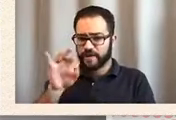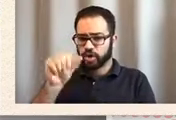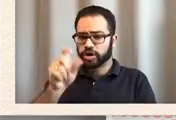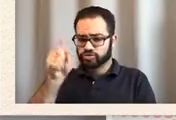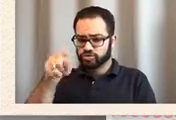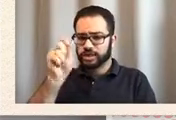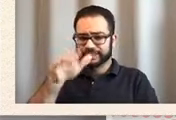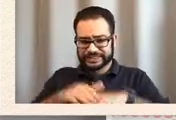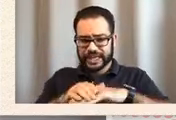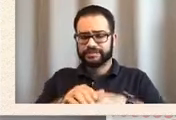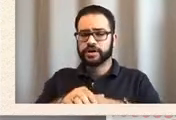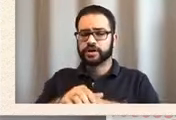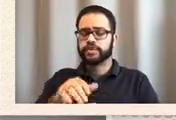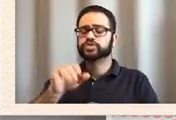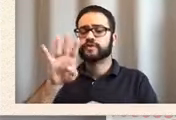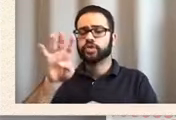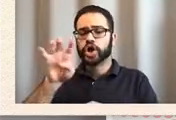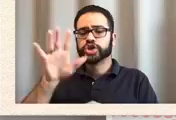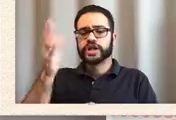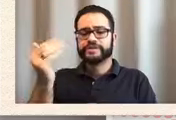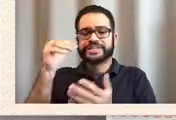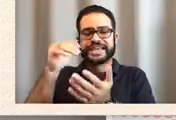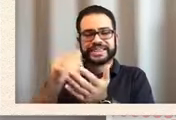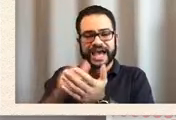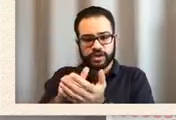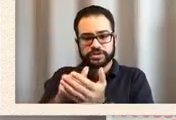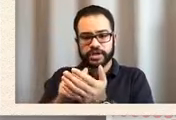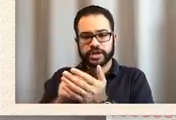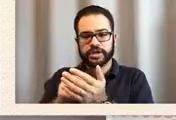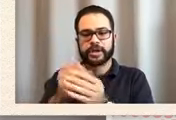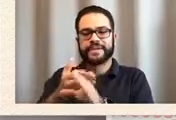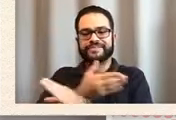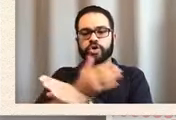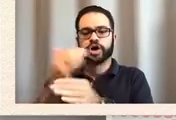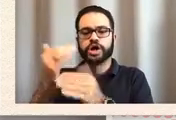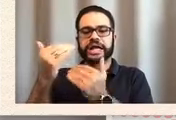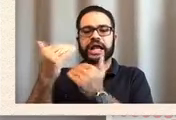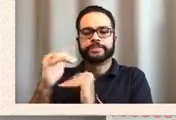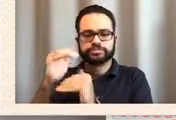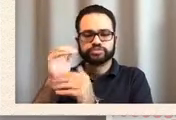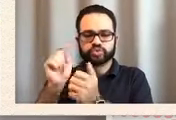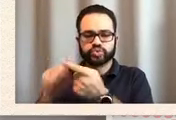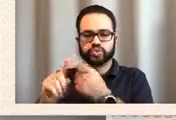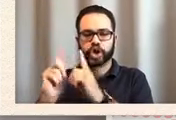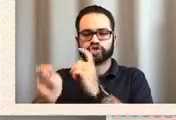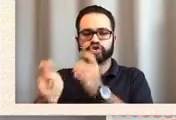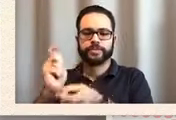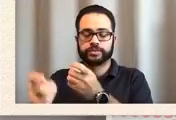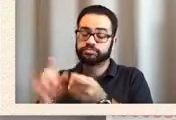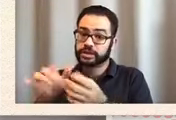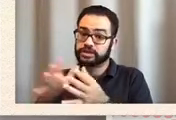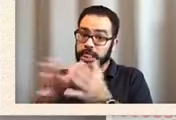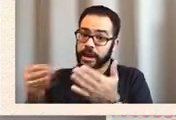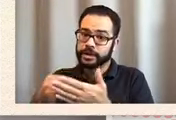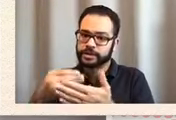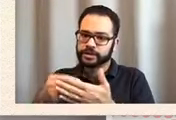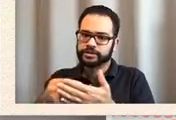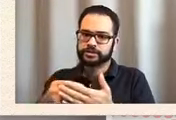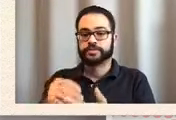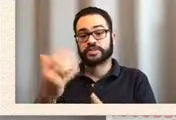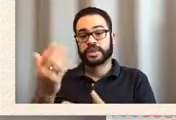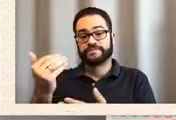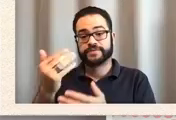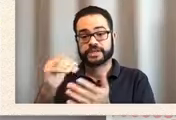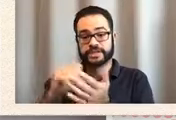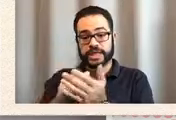$415,000 before you're cut off on contributing to it, which is quite a bit of money. Of course, at $15,000 a year, it could take